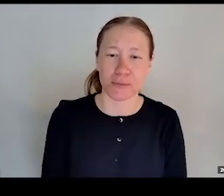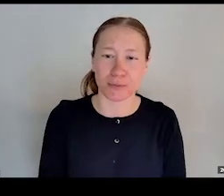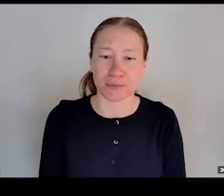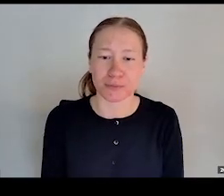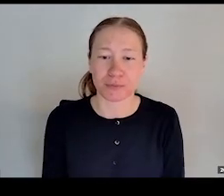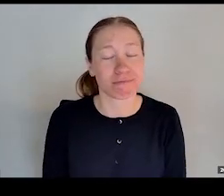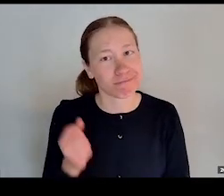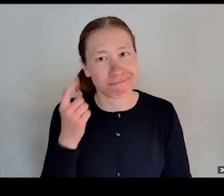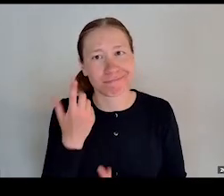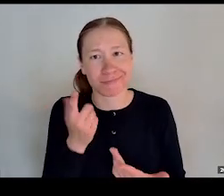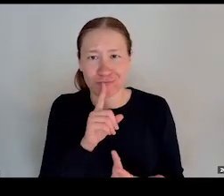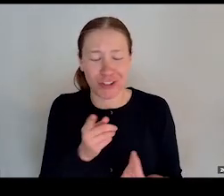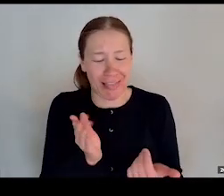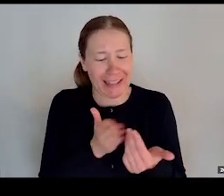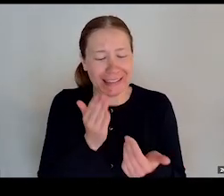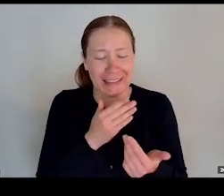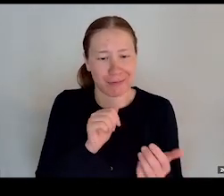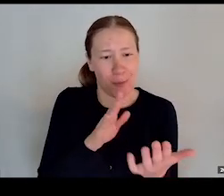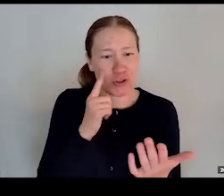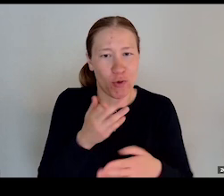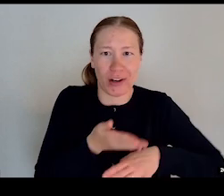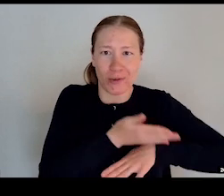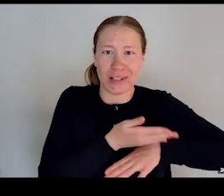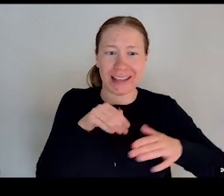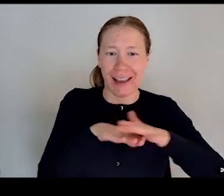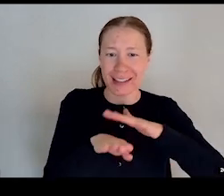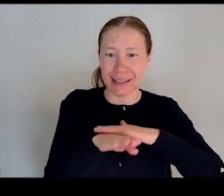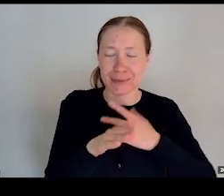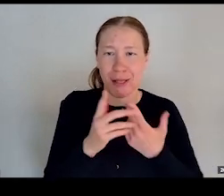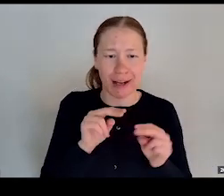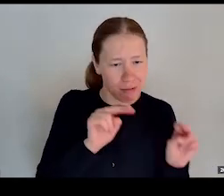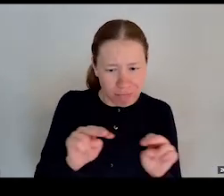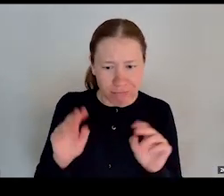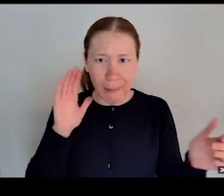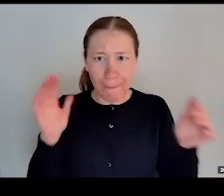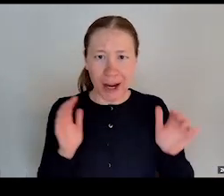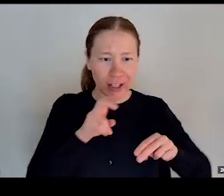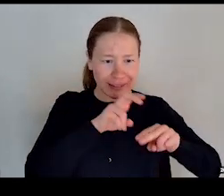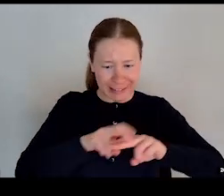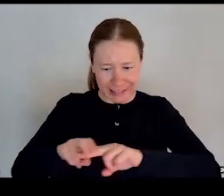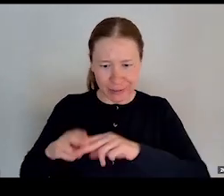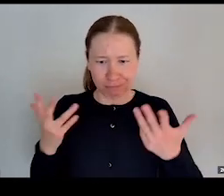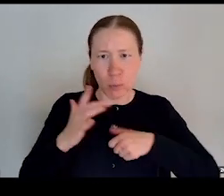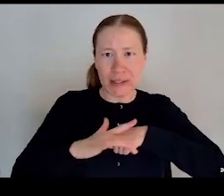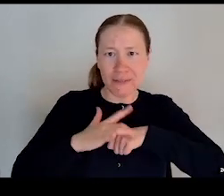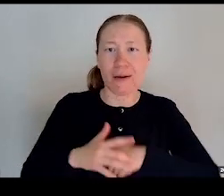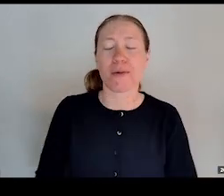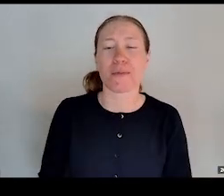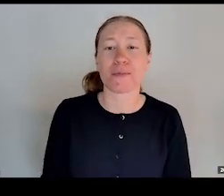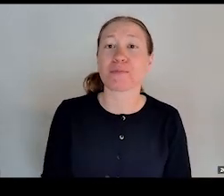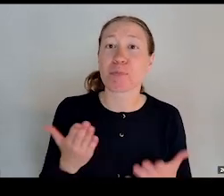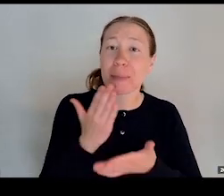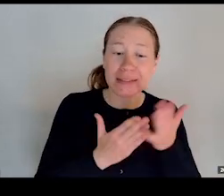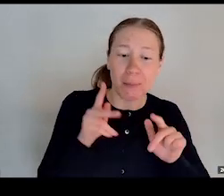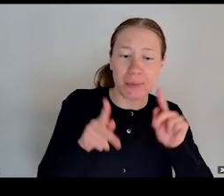It's a pretty easy approach to increasing accessibility for events when we're looking at those seating options. So there might be some individuals that require